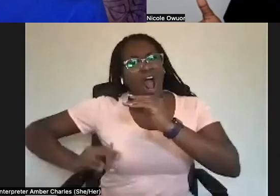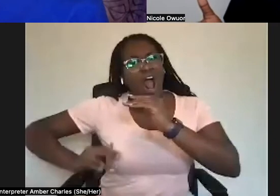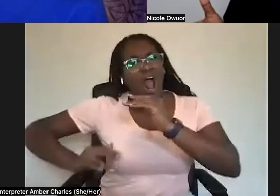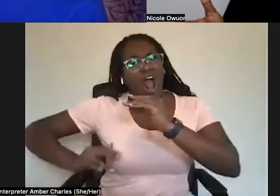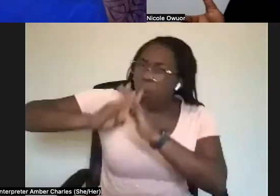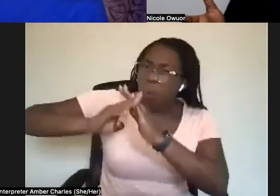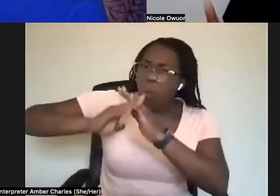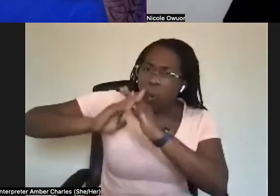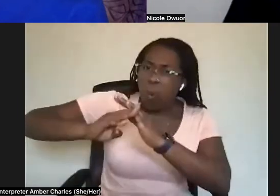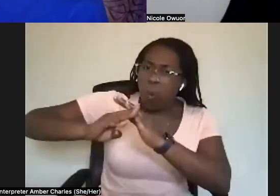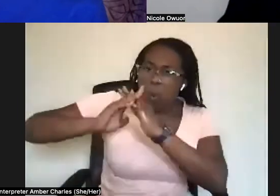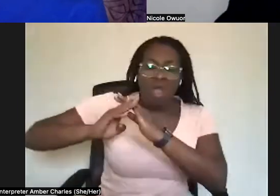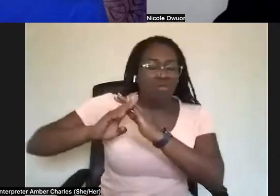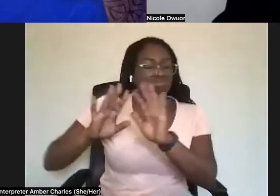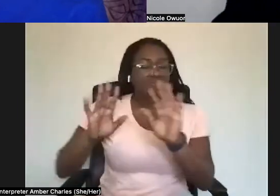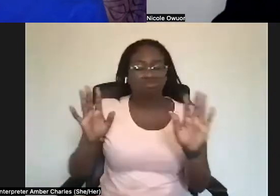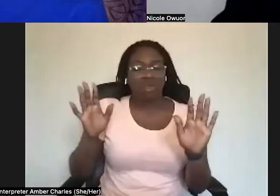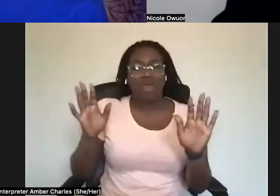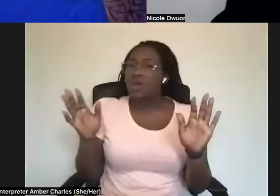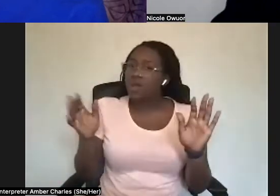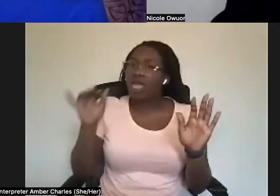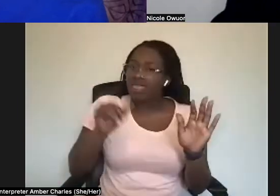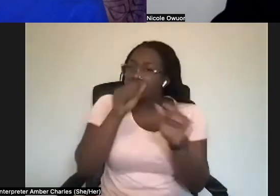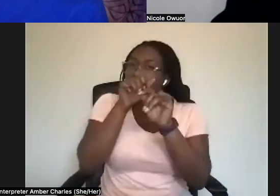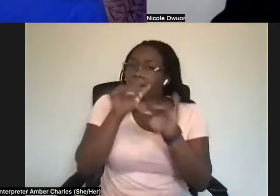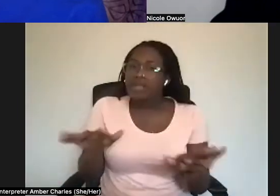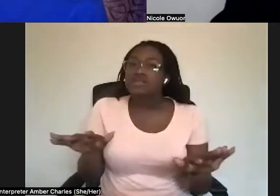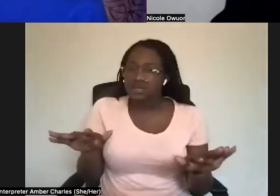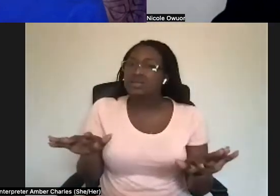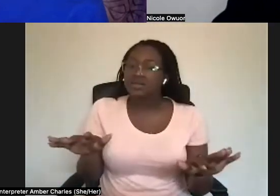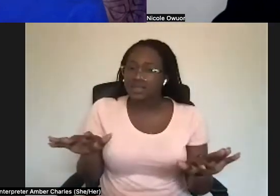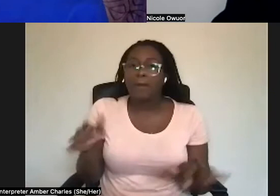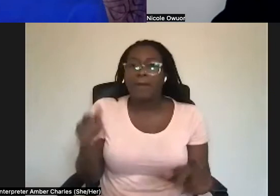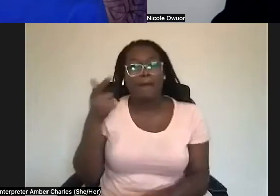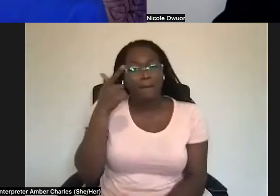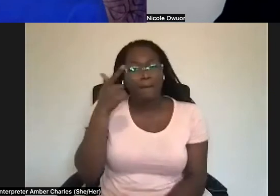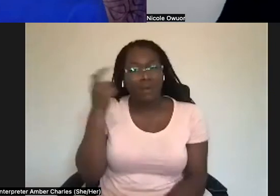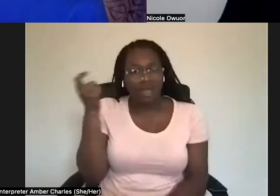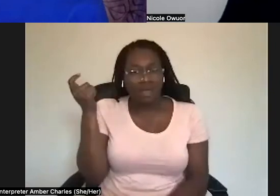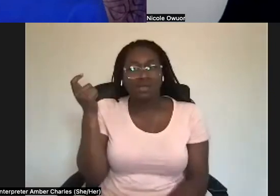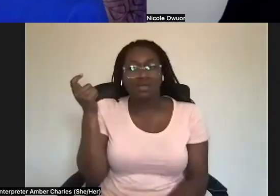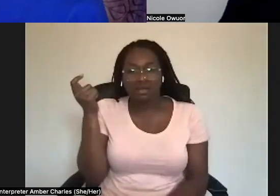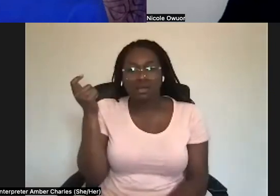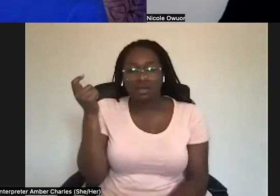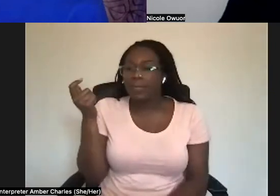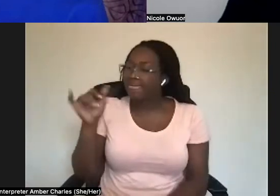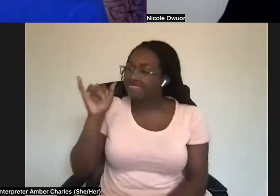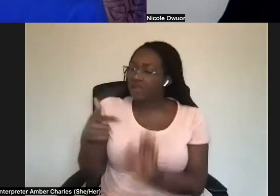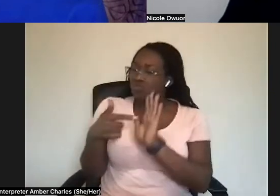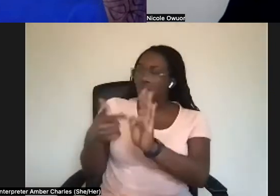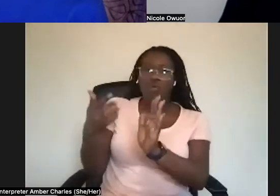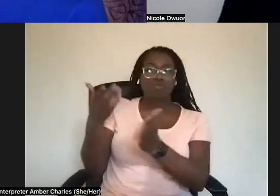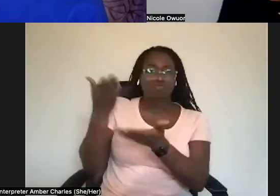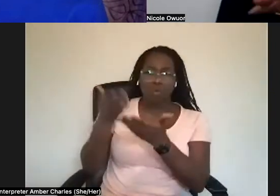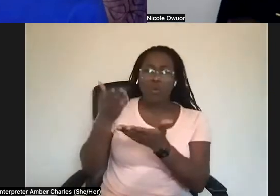resistance, I think it was the biggest blessing I could have had, because it showed people that